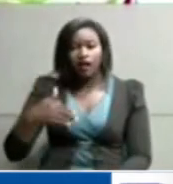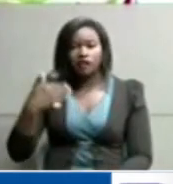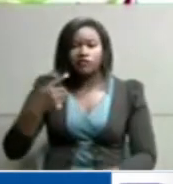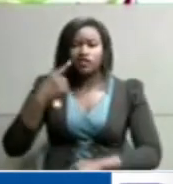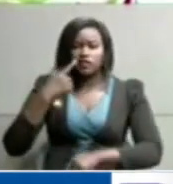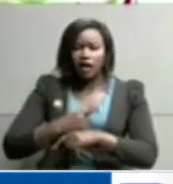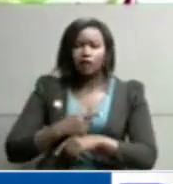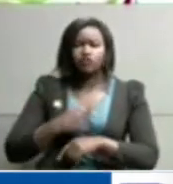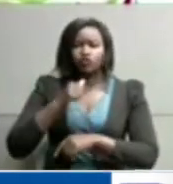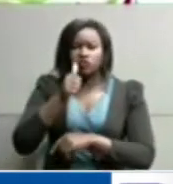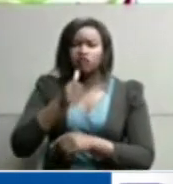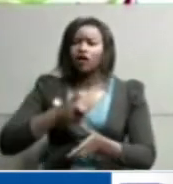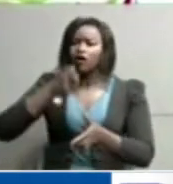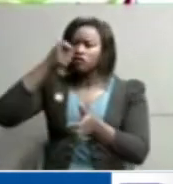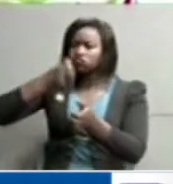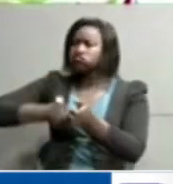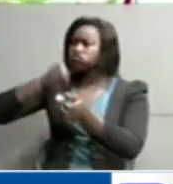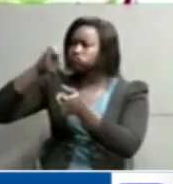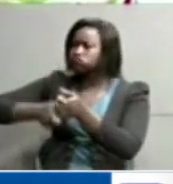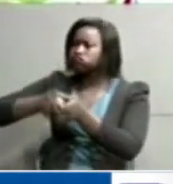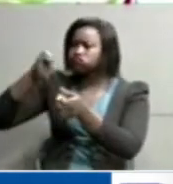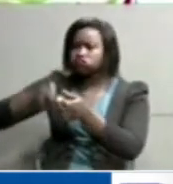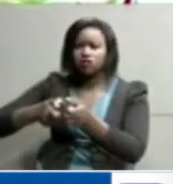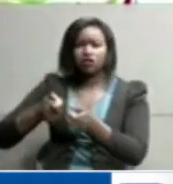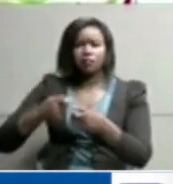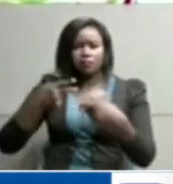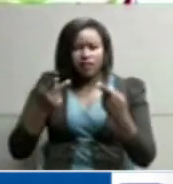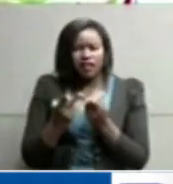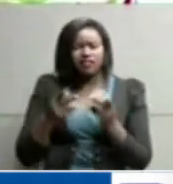disinfect these